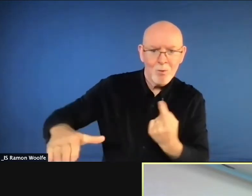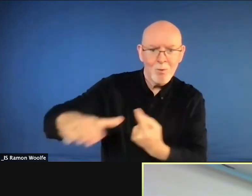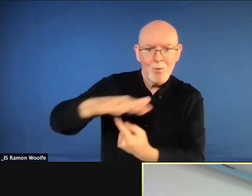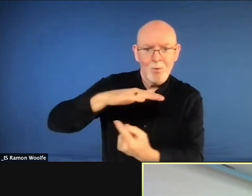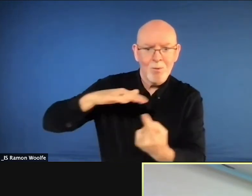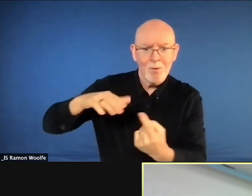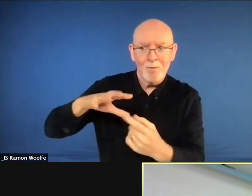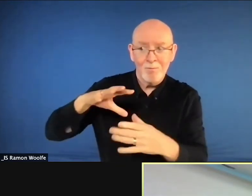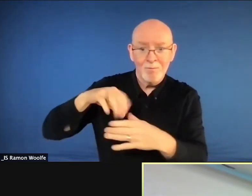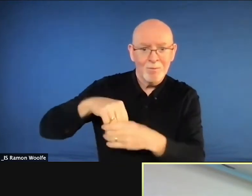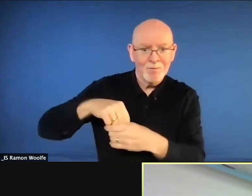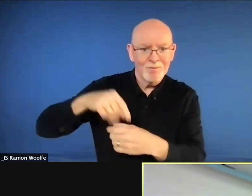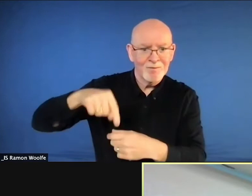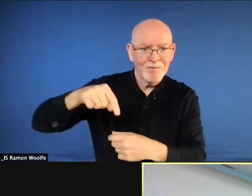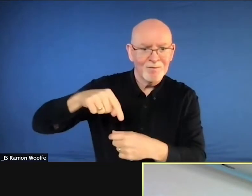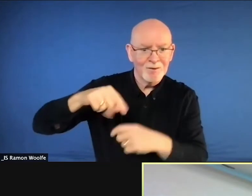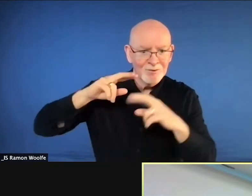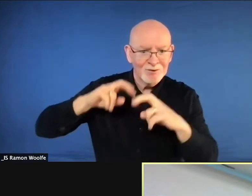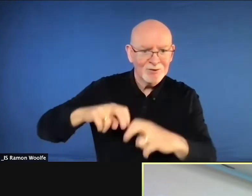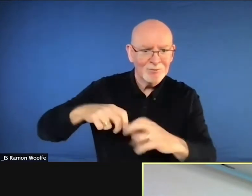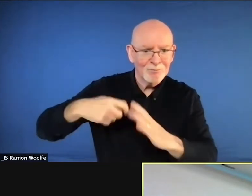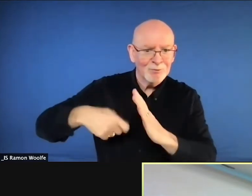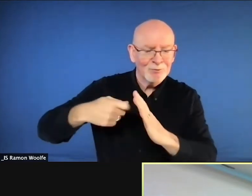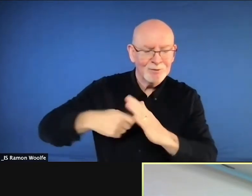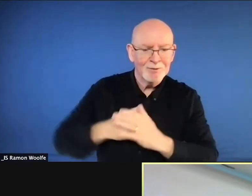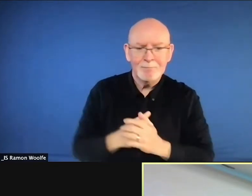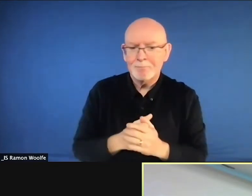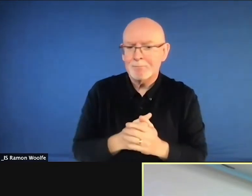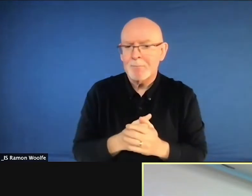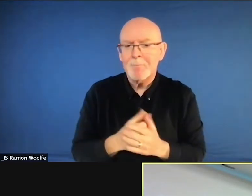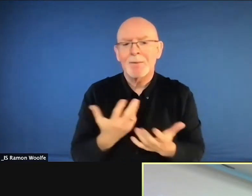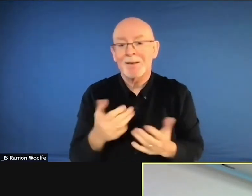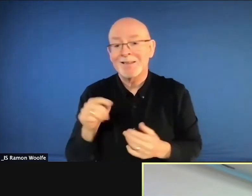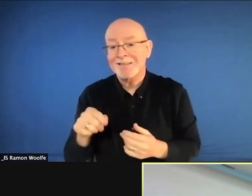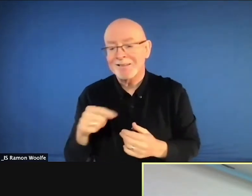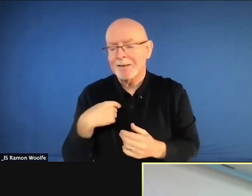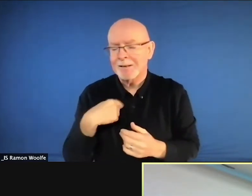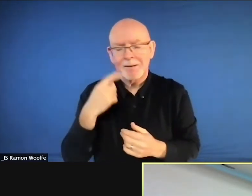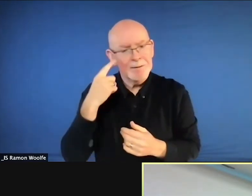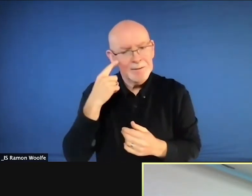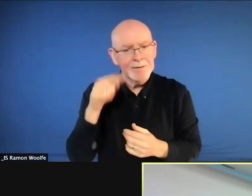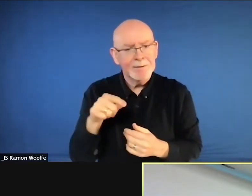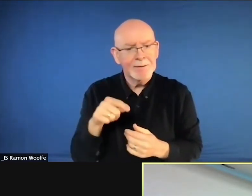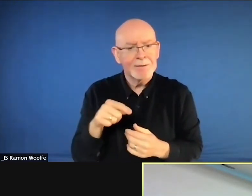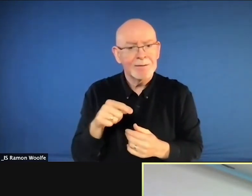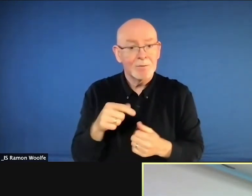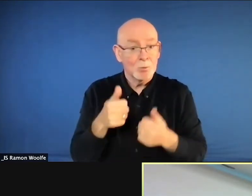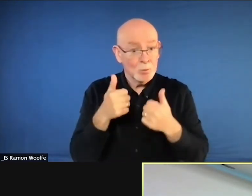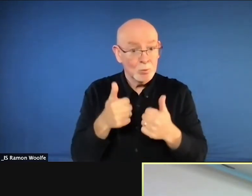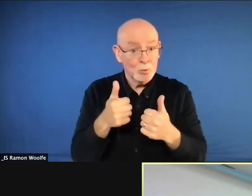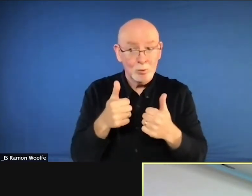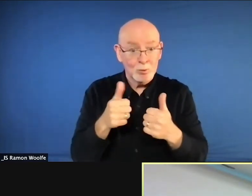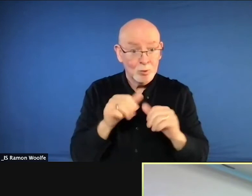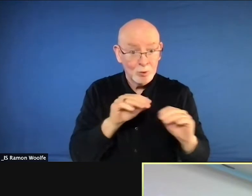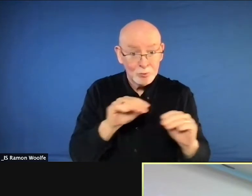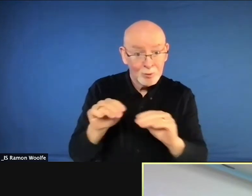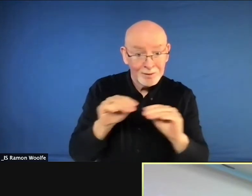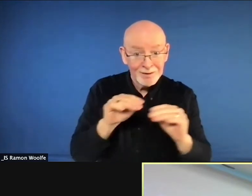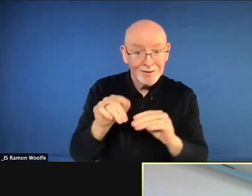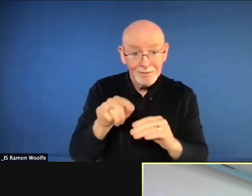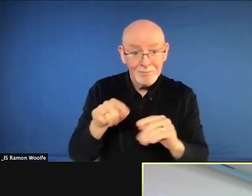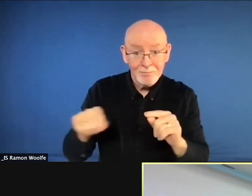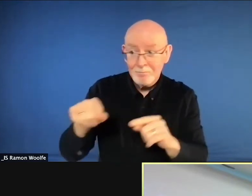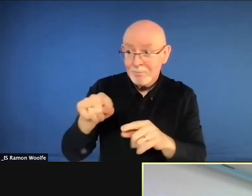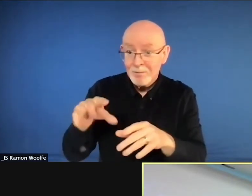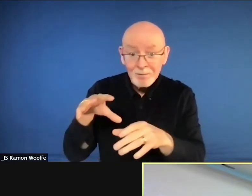guess, with a good training of those who are involved in the work, is the best